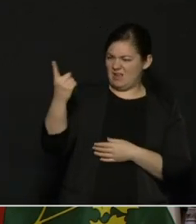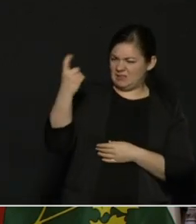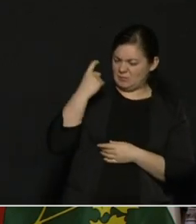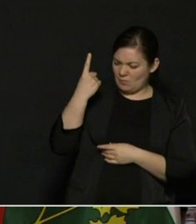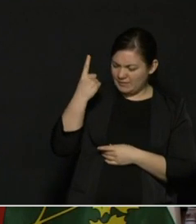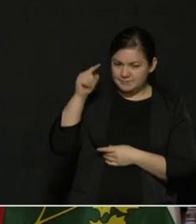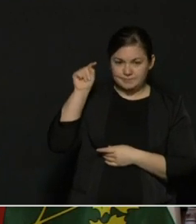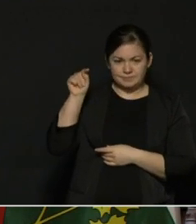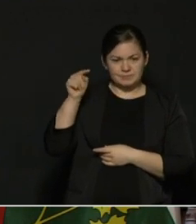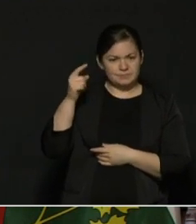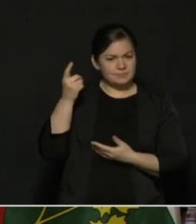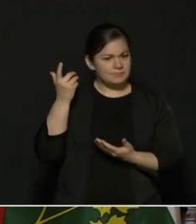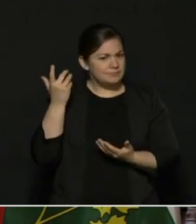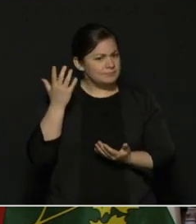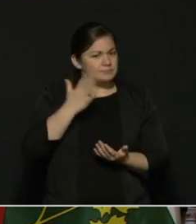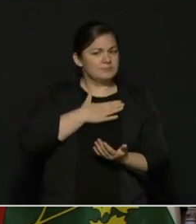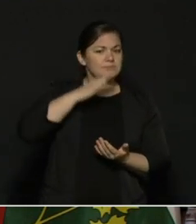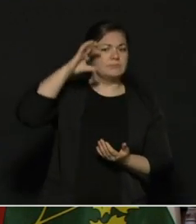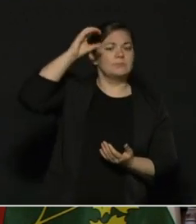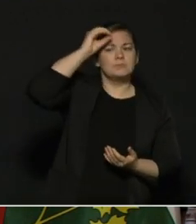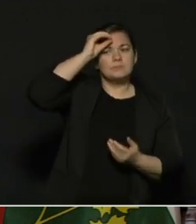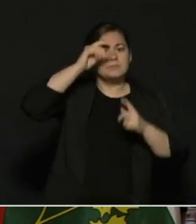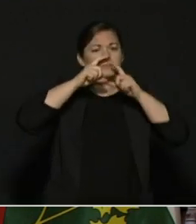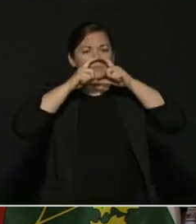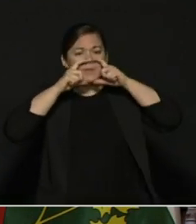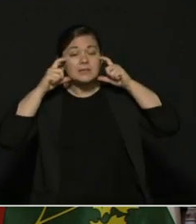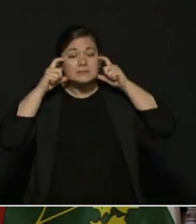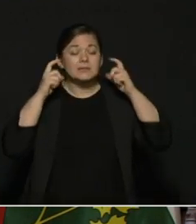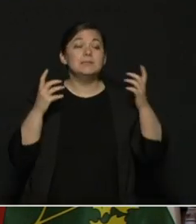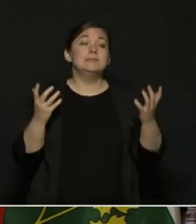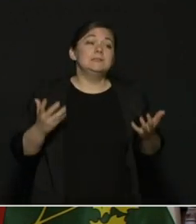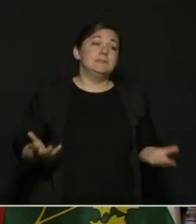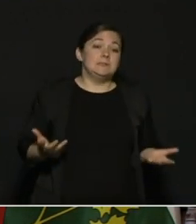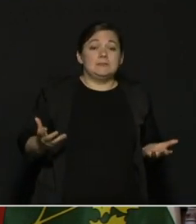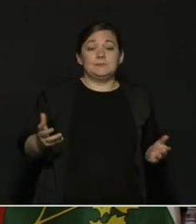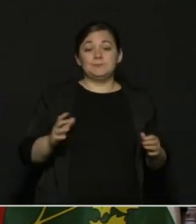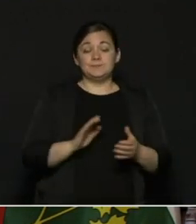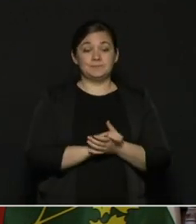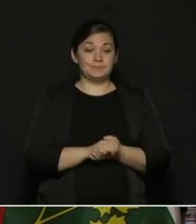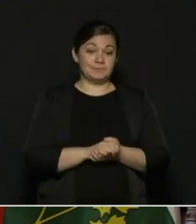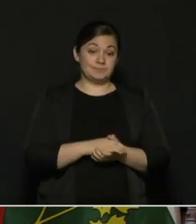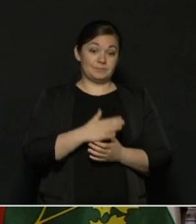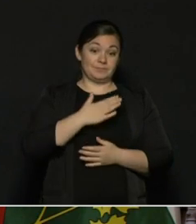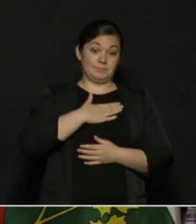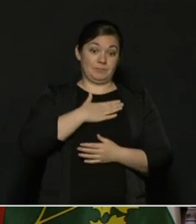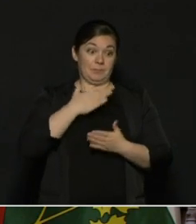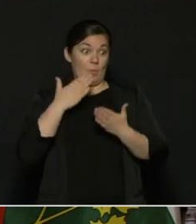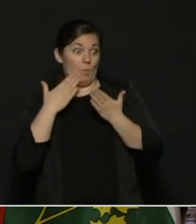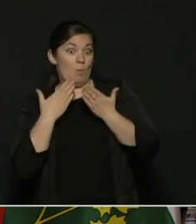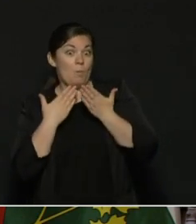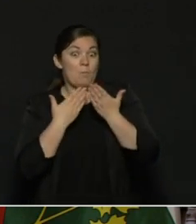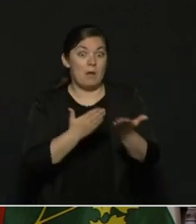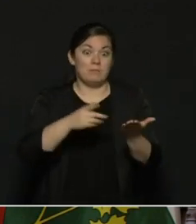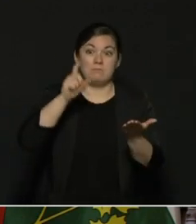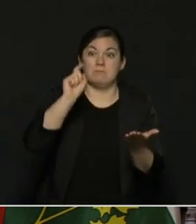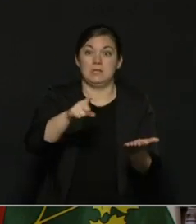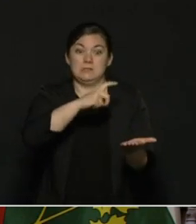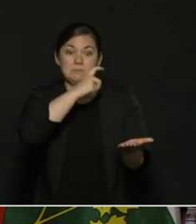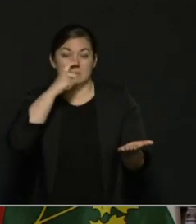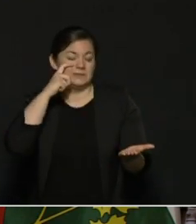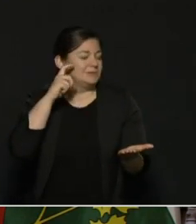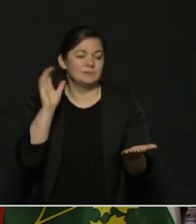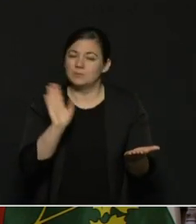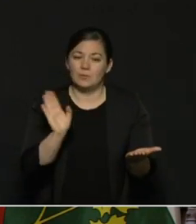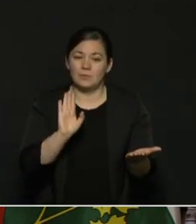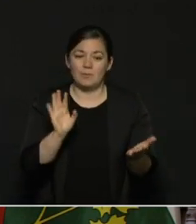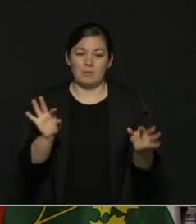facial covering? And I said before, while we haven't recommended strongly, the more important thing is to keep the 2 meter,